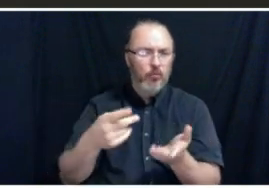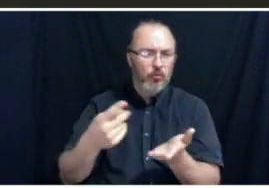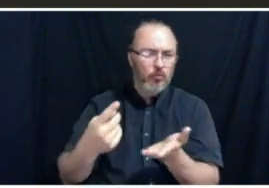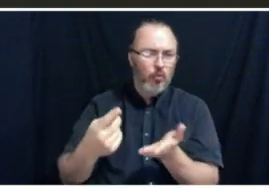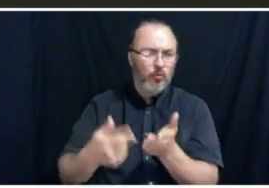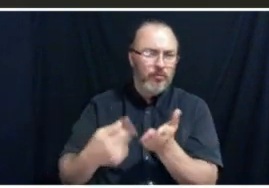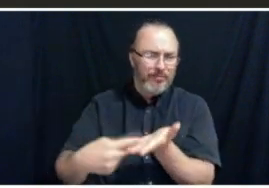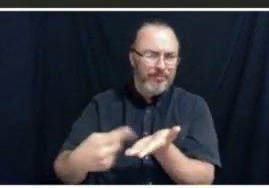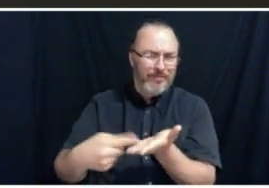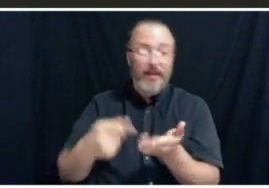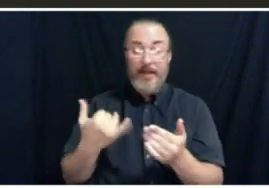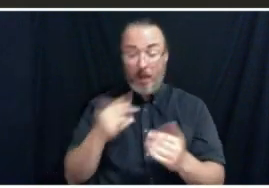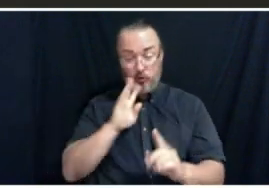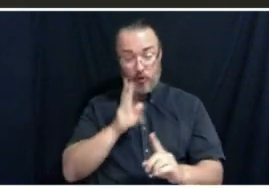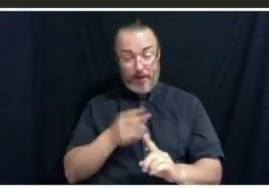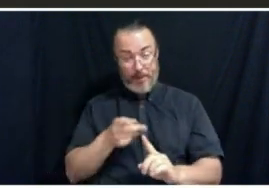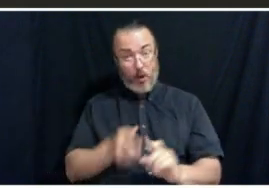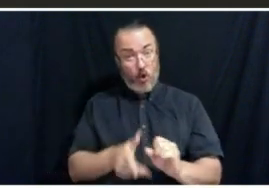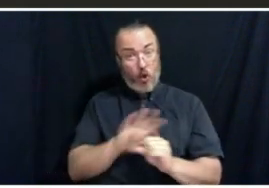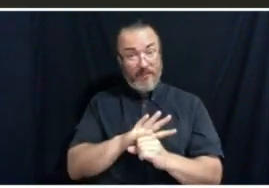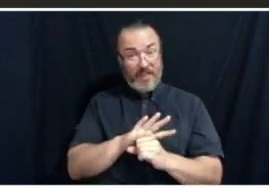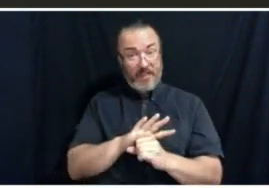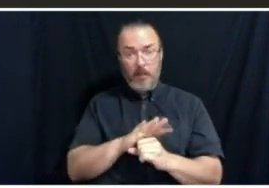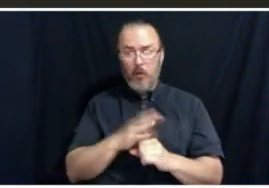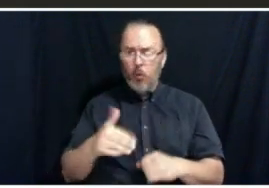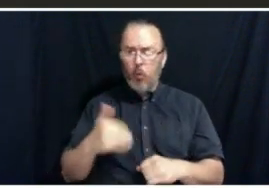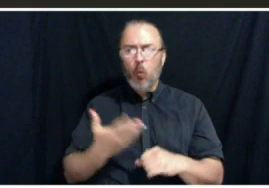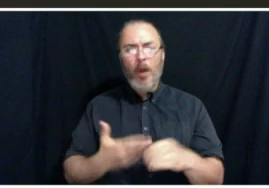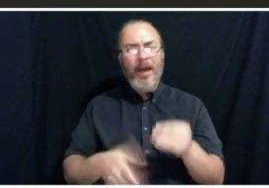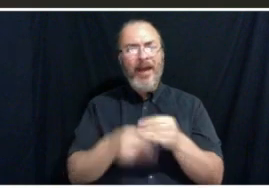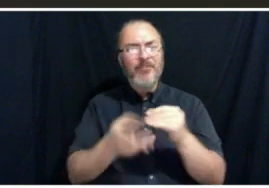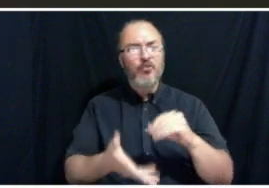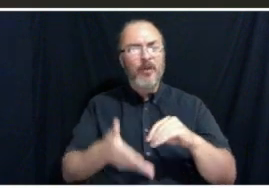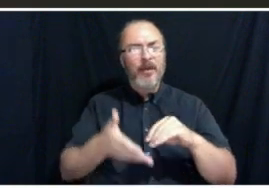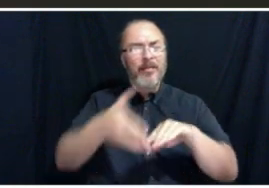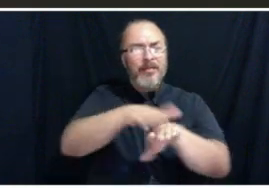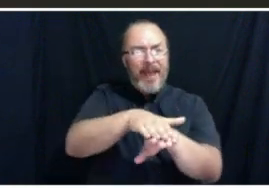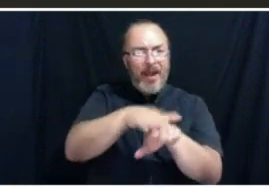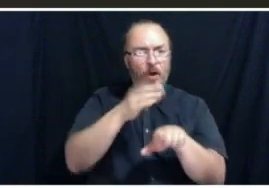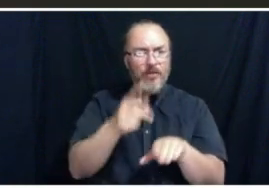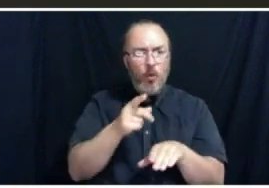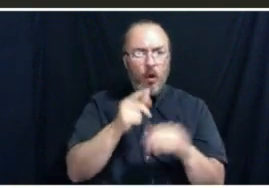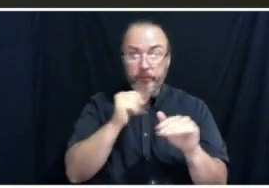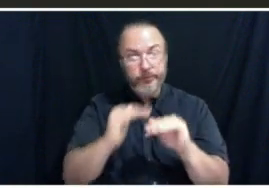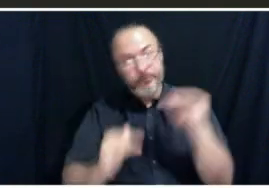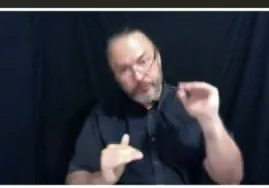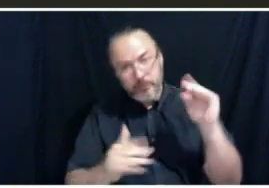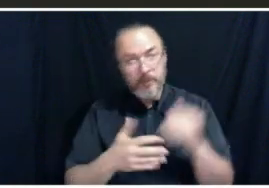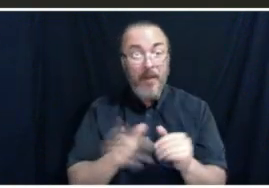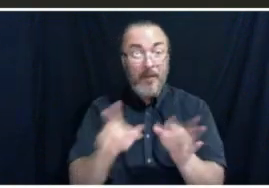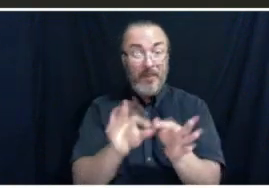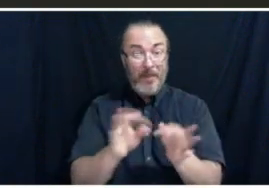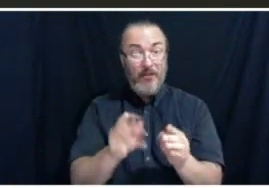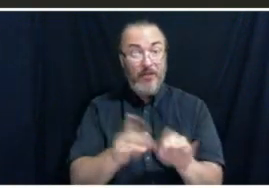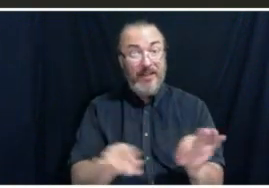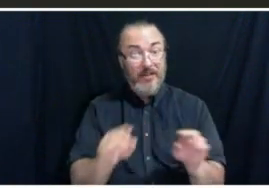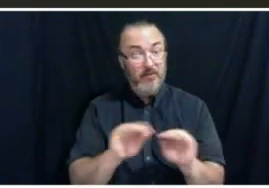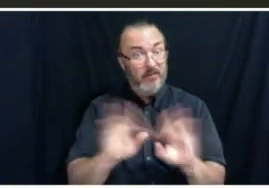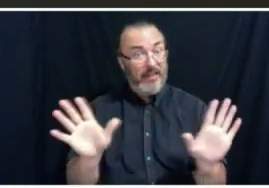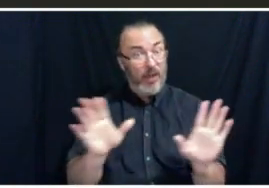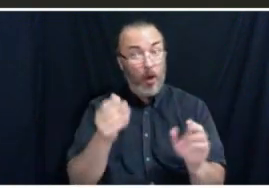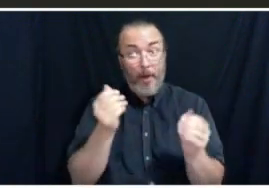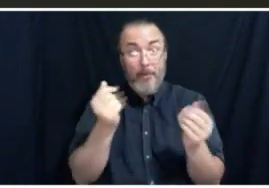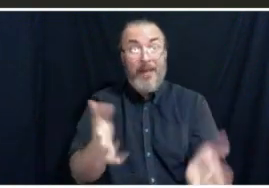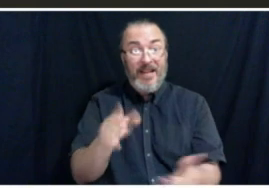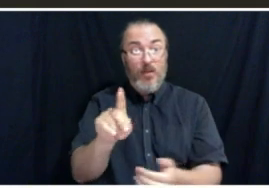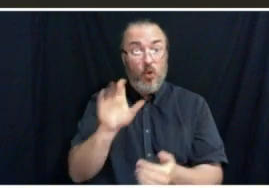COVID-19, which added another layer of inequality complexity. The report's key message is clear that hundreds of millions of children have actually had their